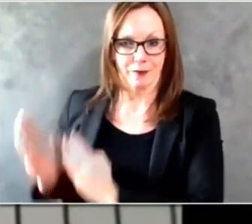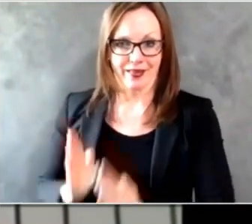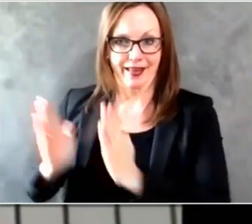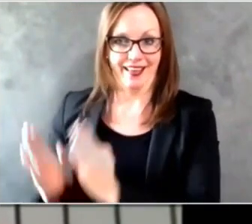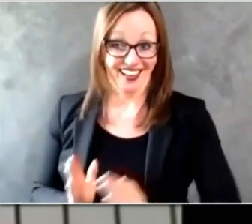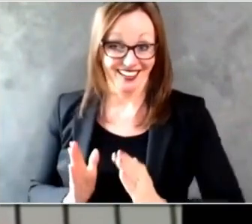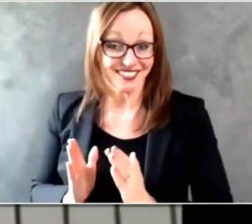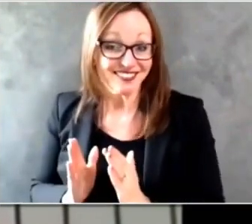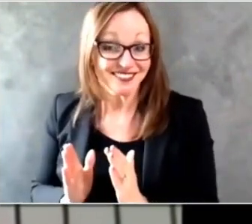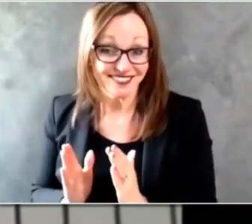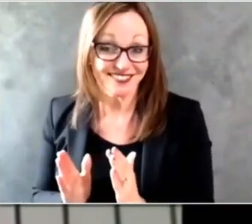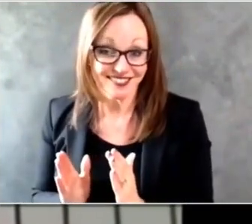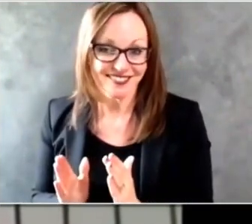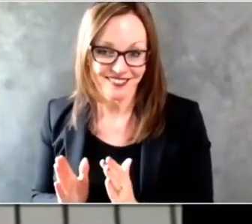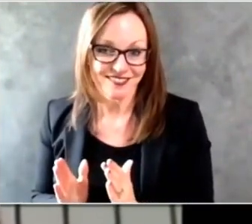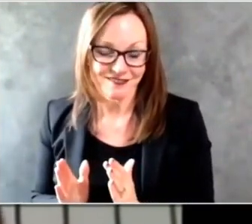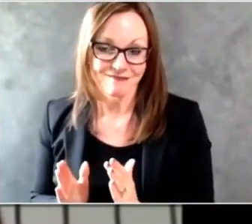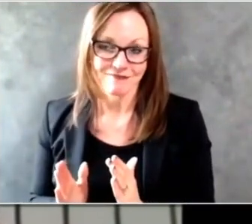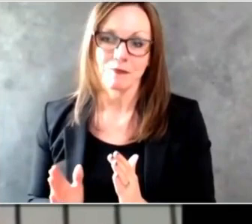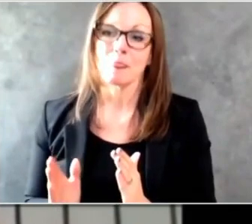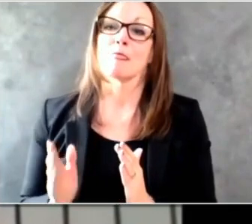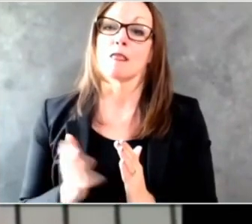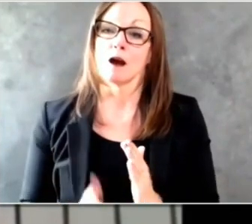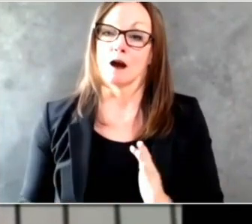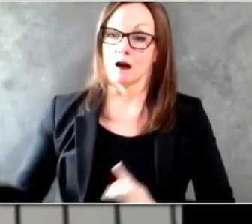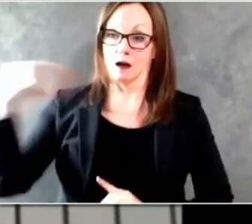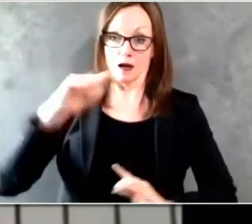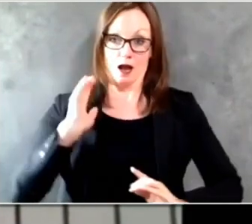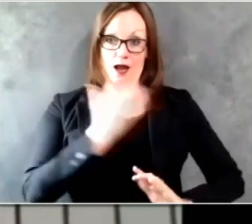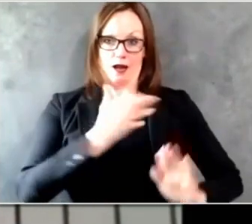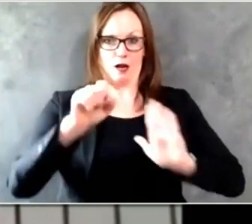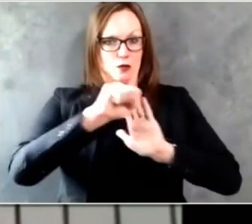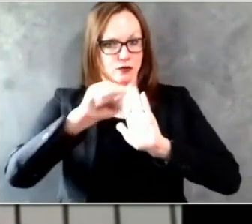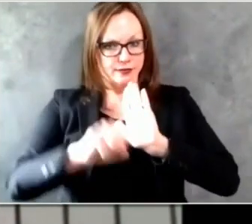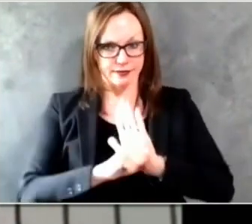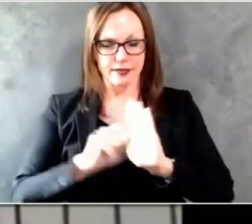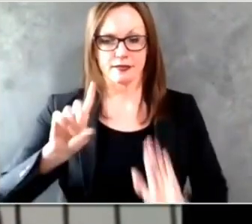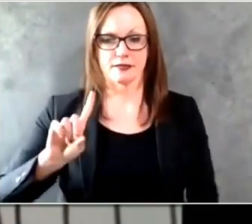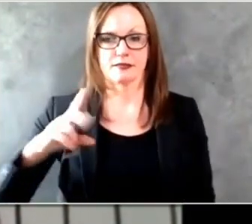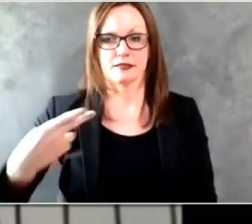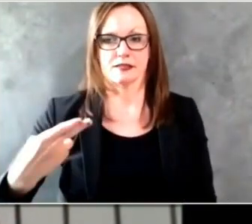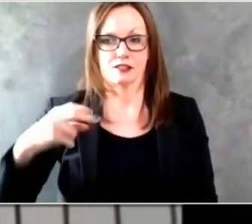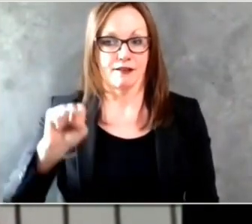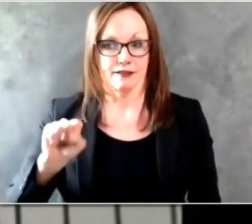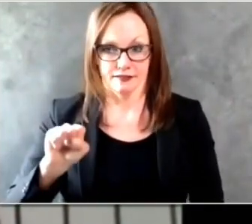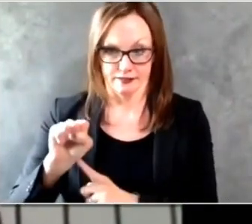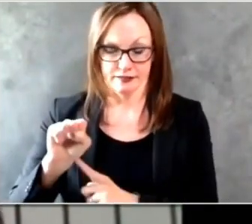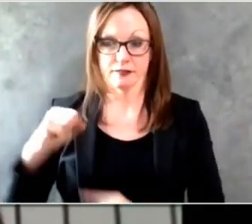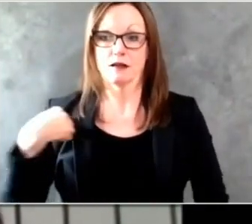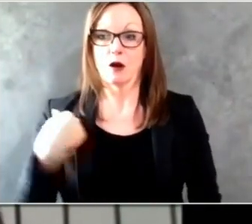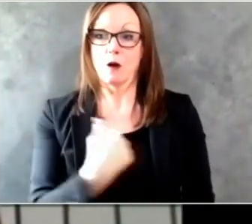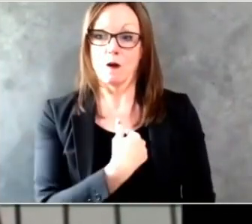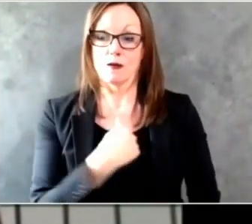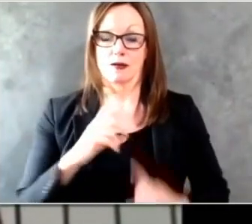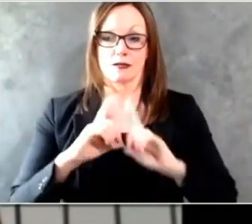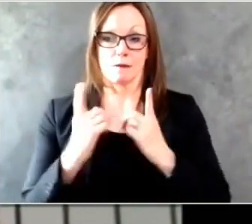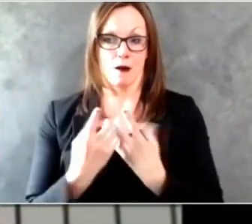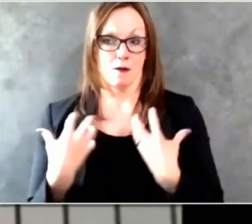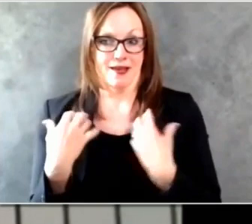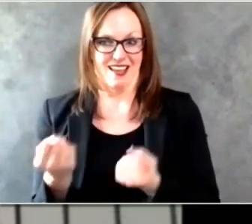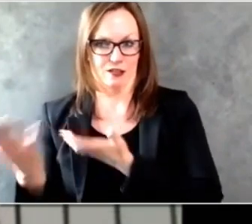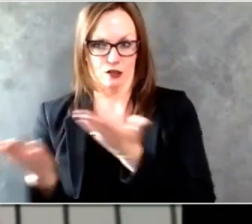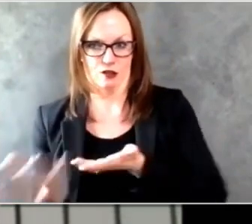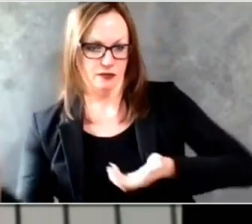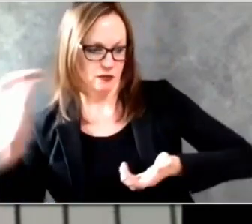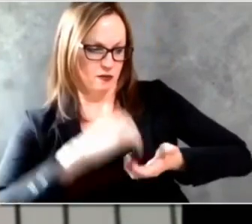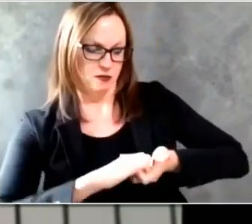continues to work with the Department of Public Instruction and local health departments, you know, to provide guidance and recommendations for school districts.